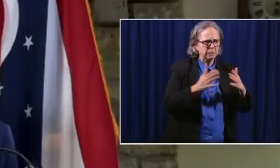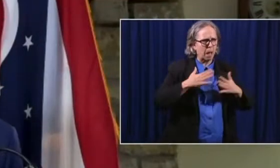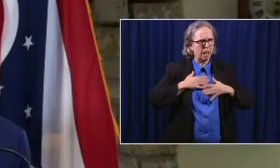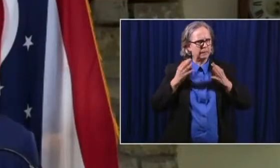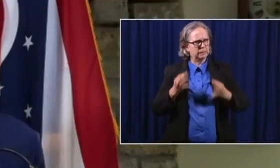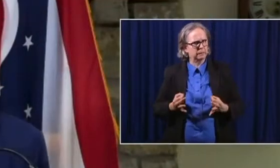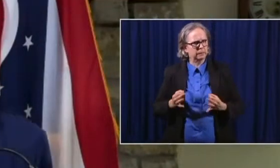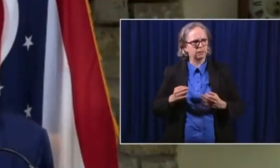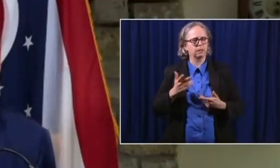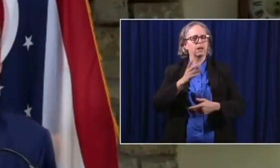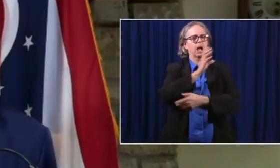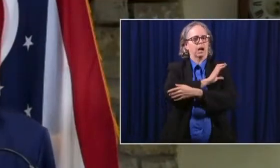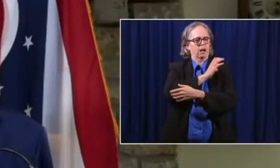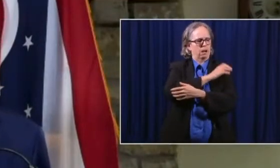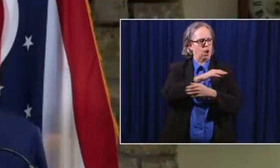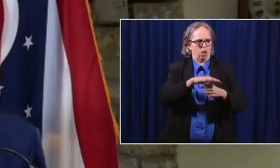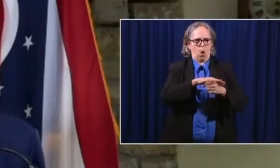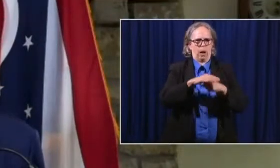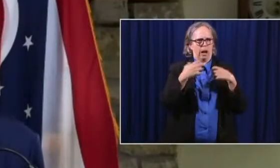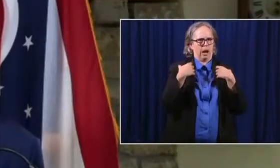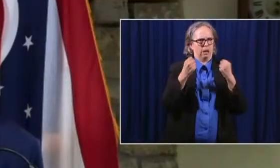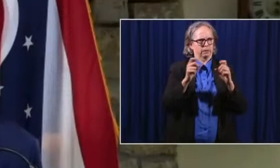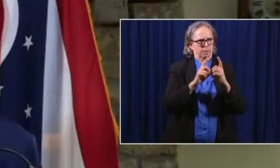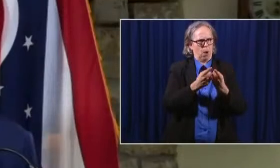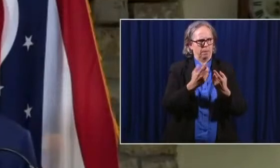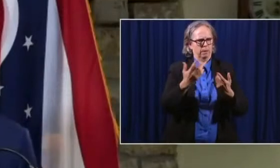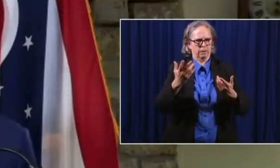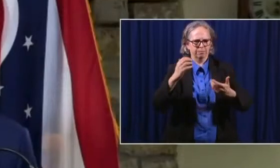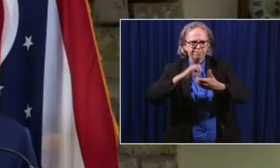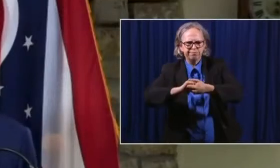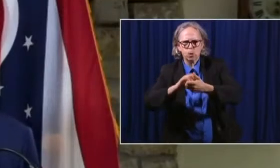health department. And generally,